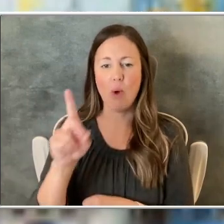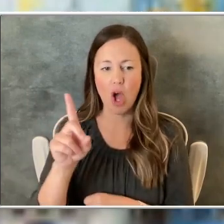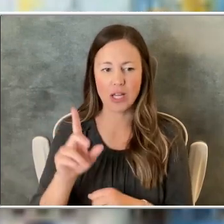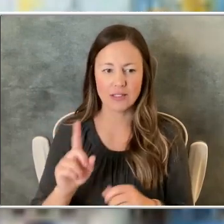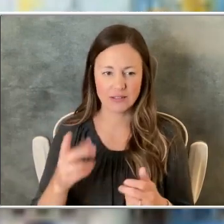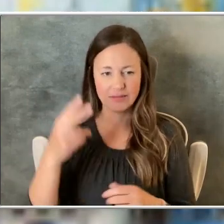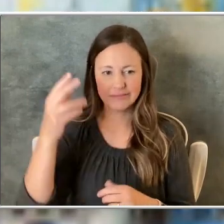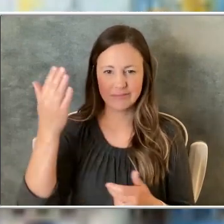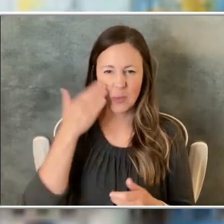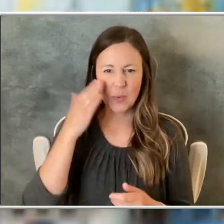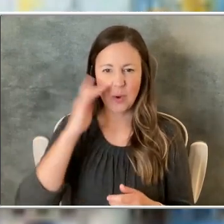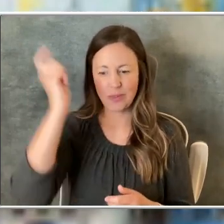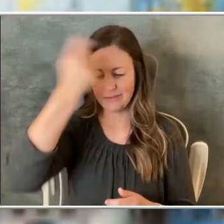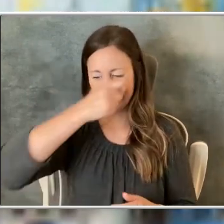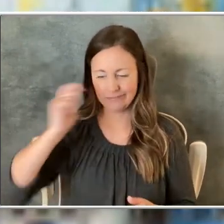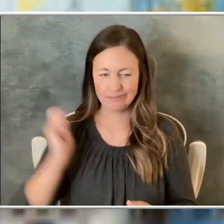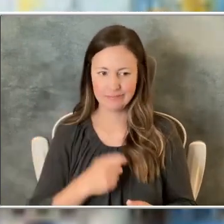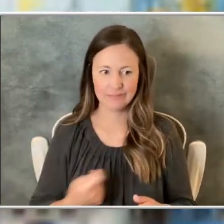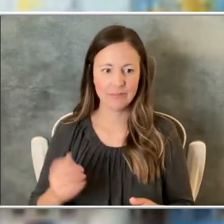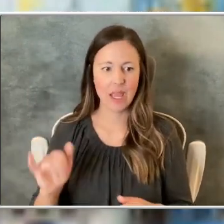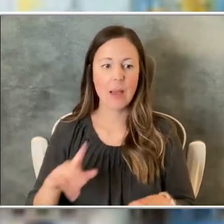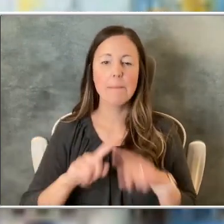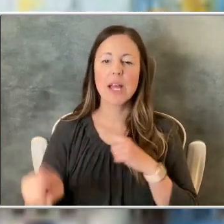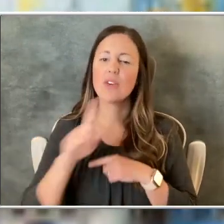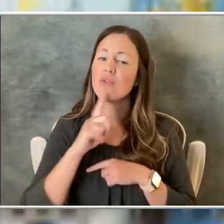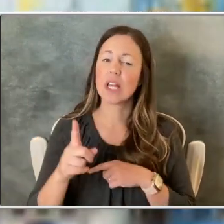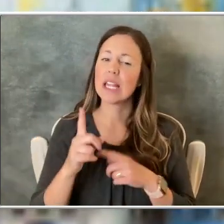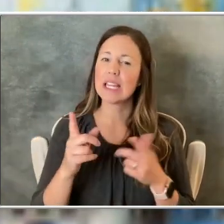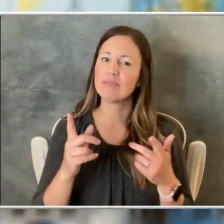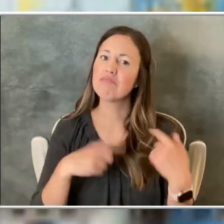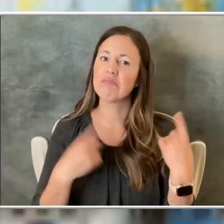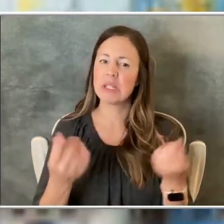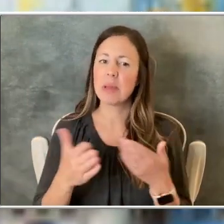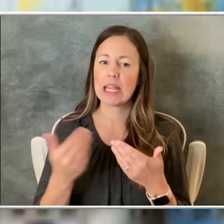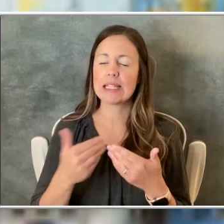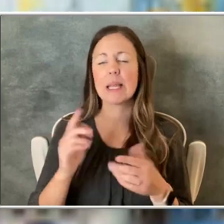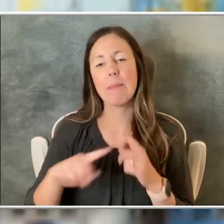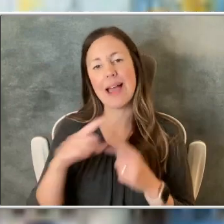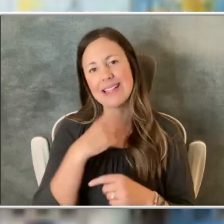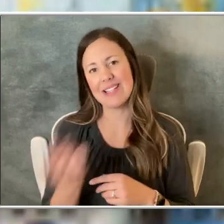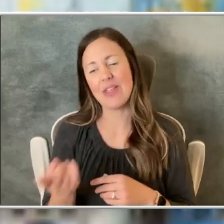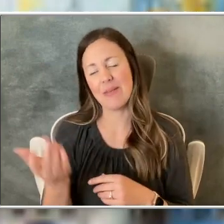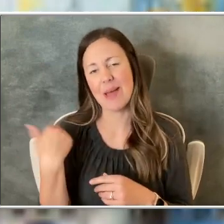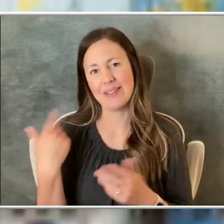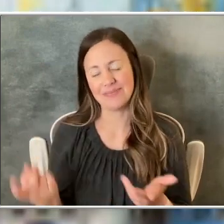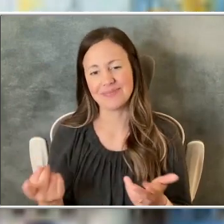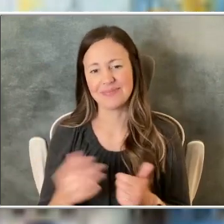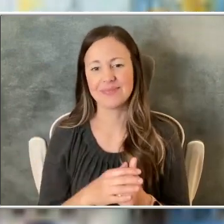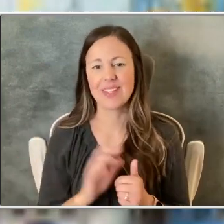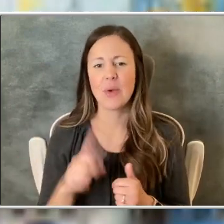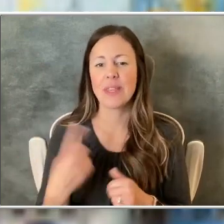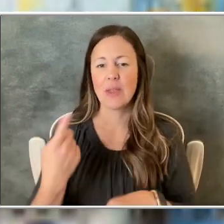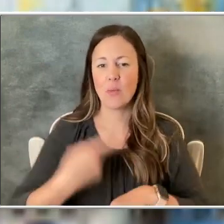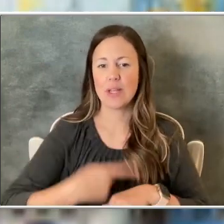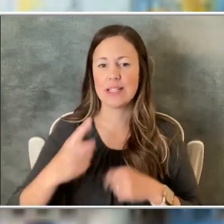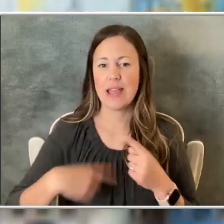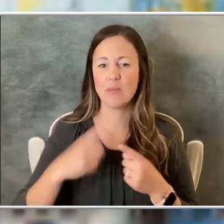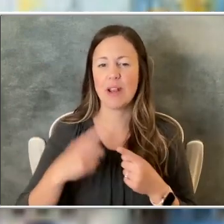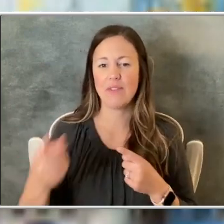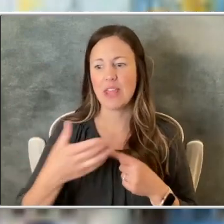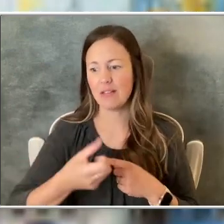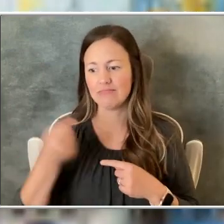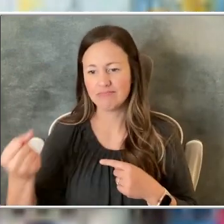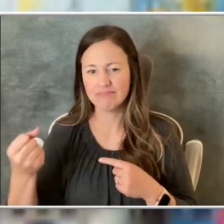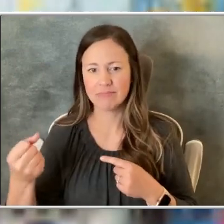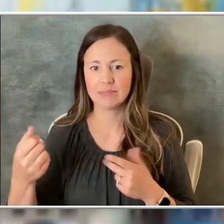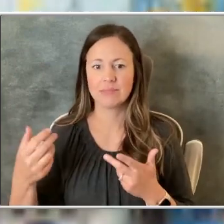but it's been honestly pretty easy. I do tell them ahead of time, you're going to see this. And I've only had one instance where they pulled me aside and